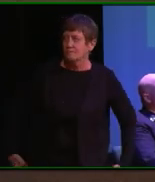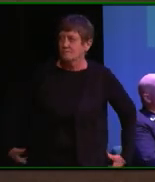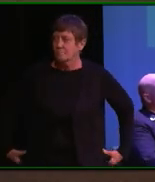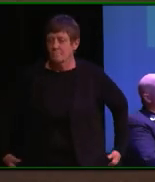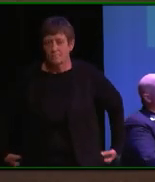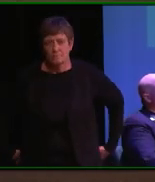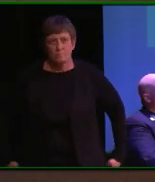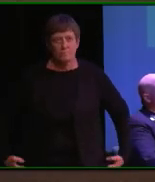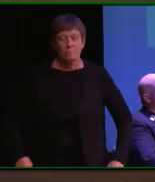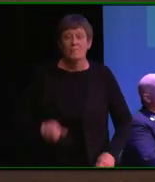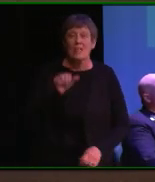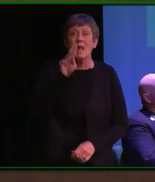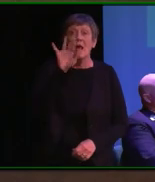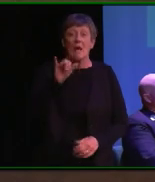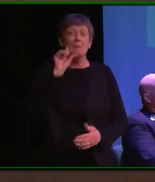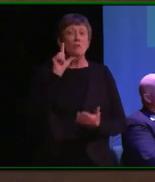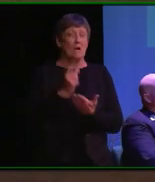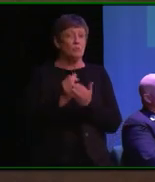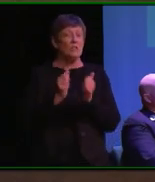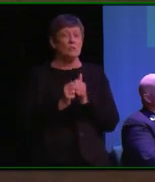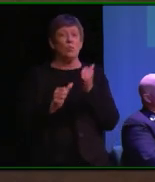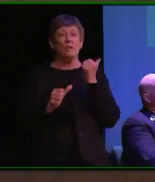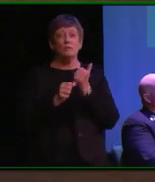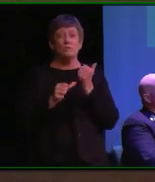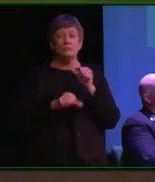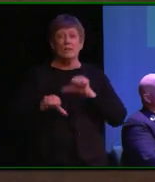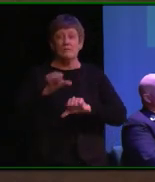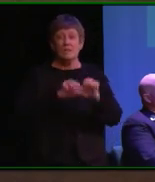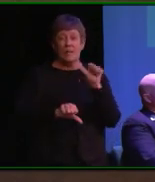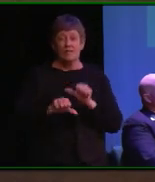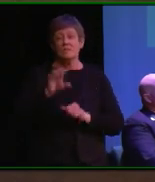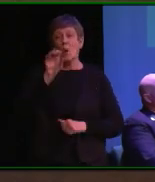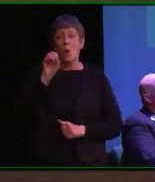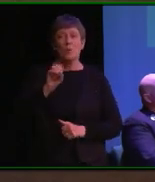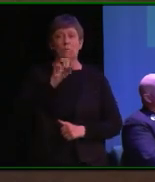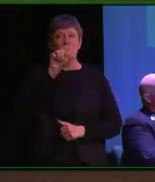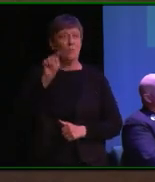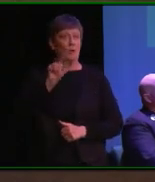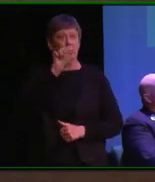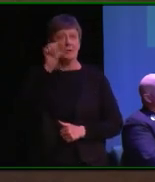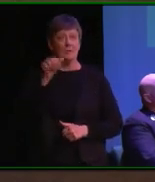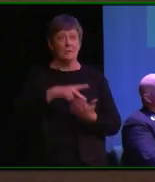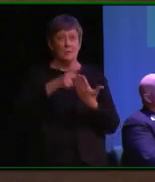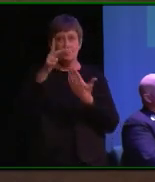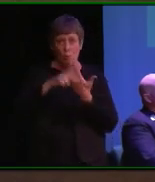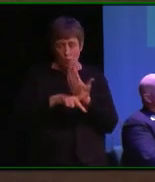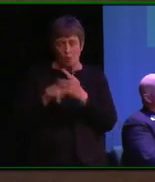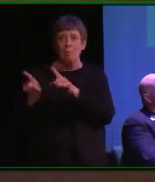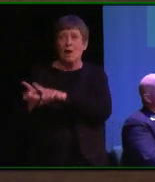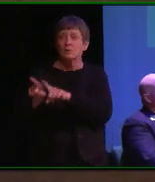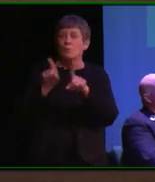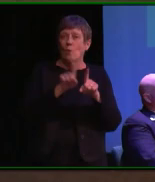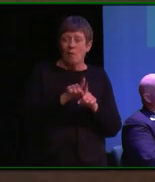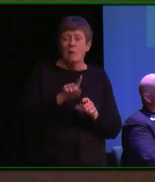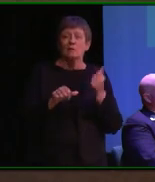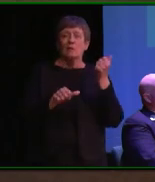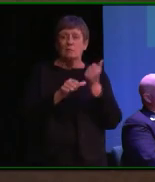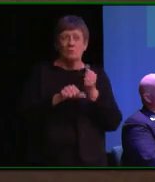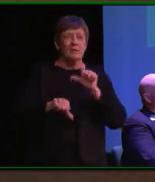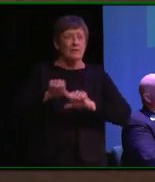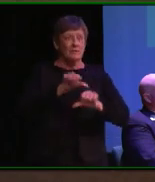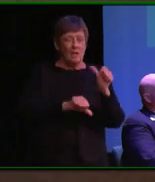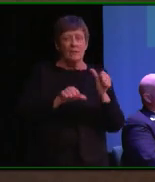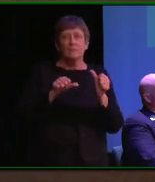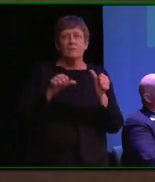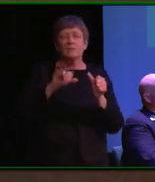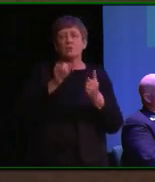Amy will graduate with an Associate of Science in the Occupational Therapy Assistant Program, as well as an Associate of Science in General Studies,